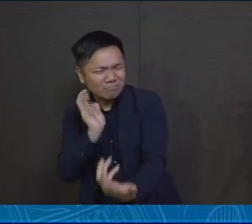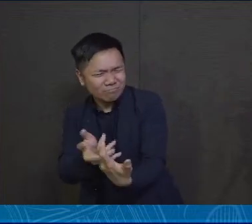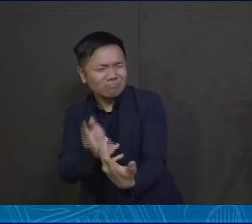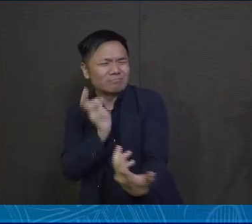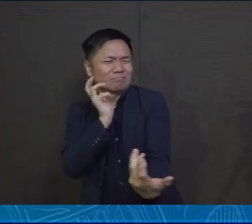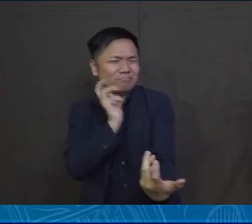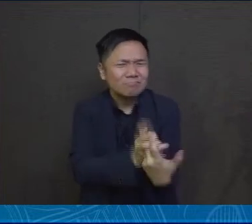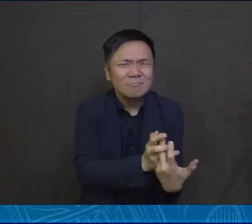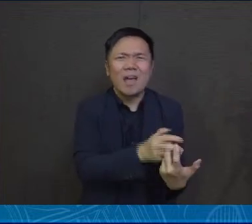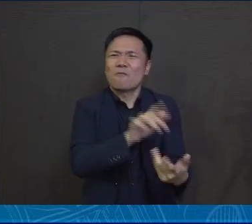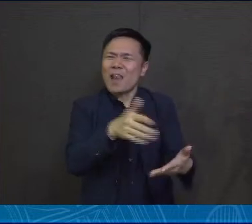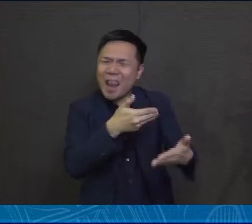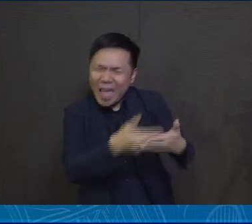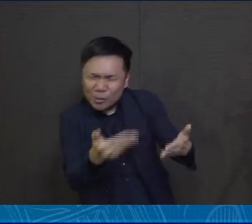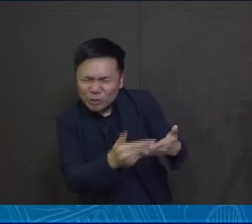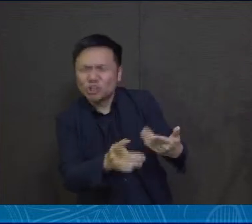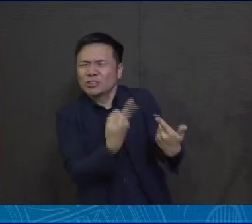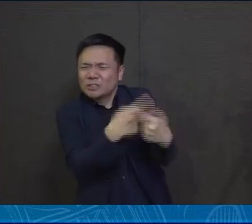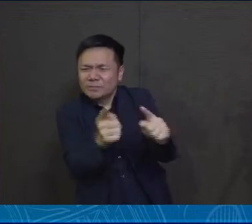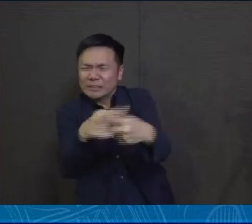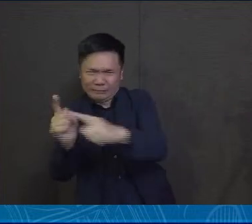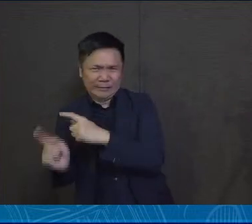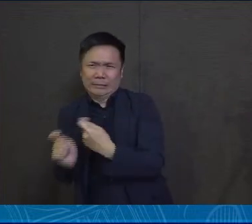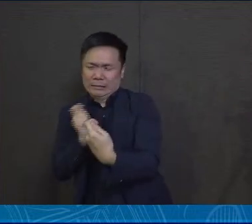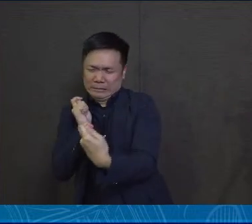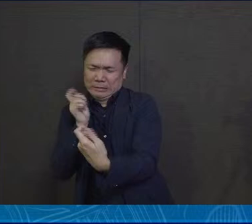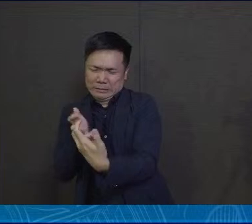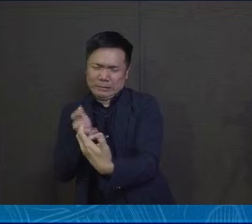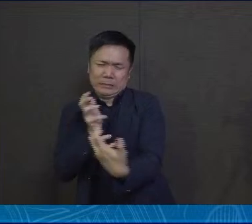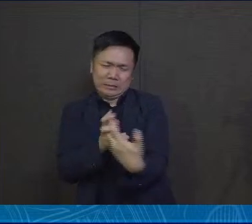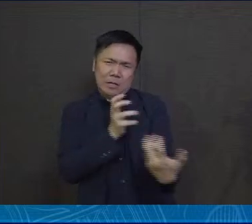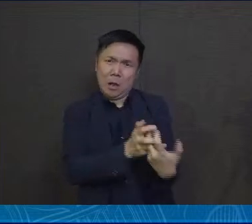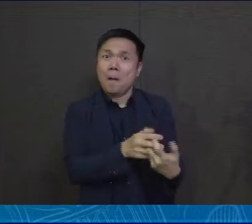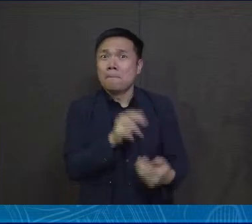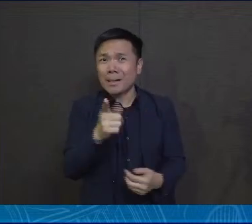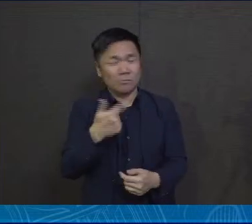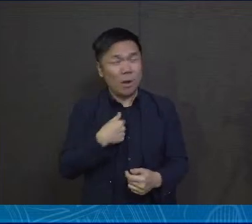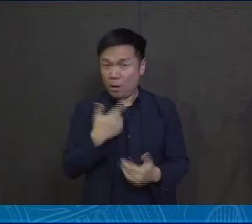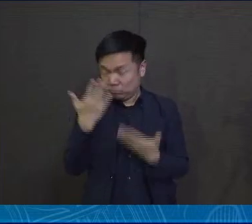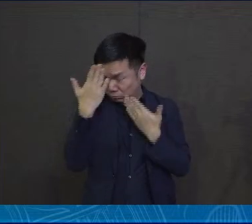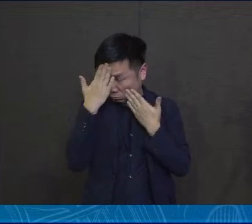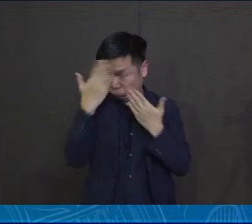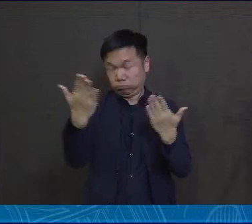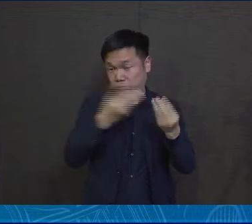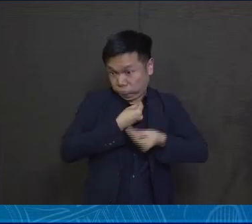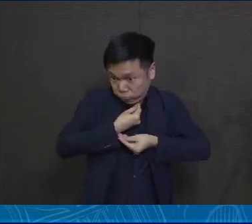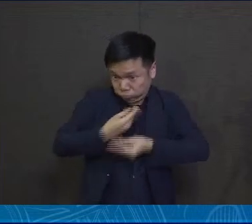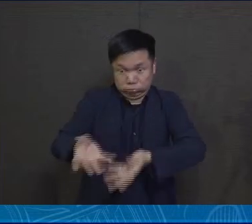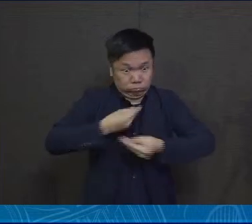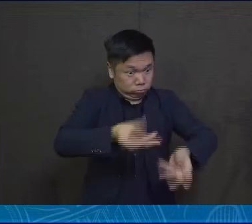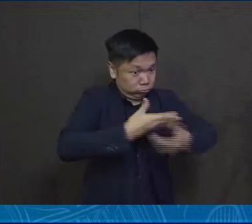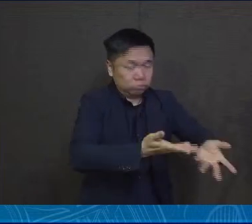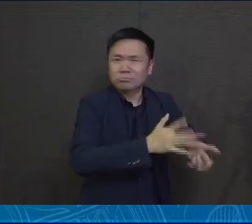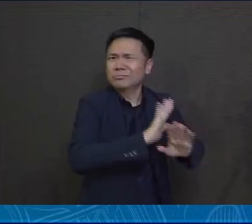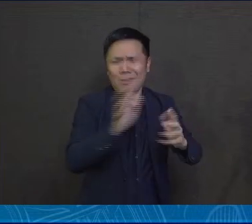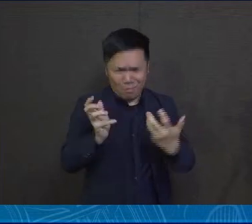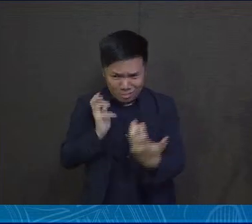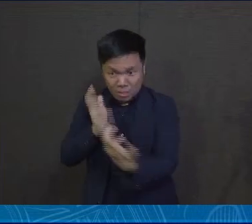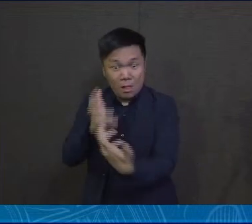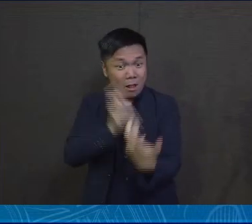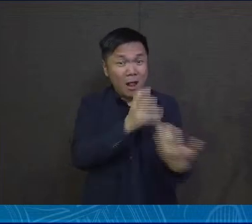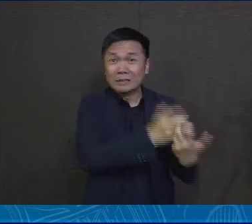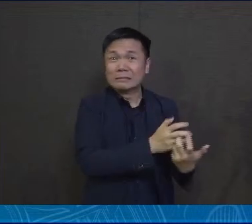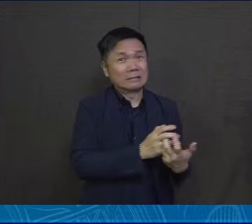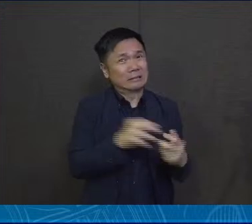vulnerable populations aren't left. But that requires new tools. It requires new aspects, such as perhaps machine learning, so that we're not